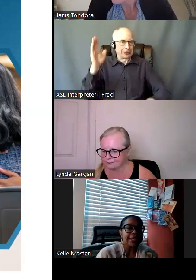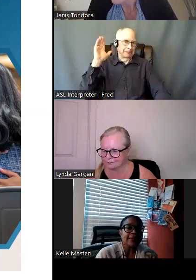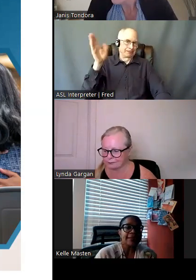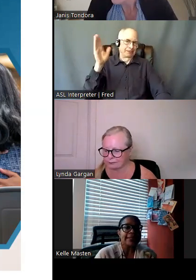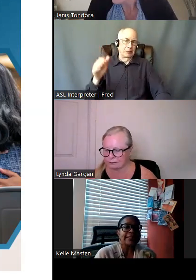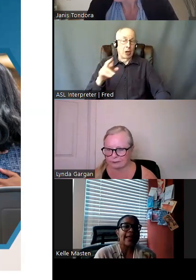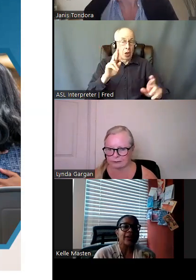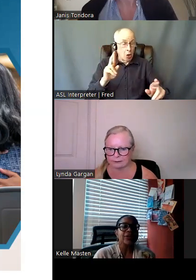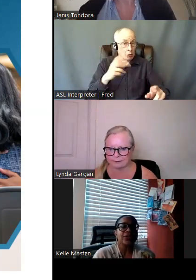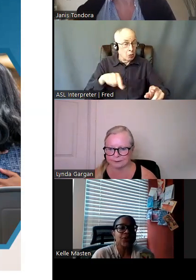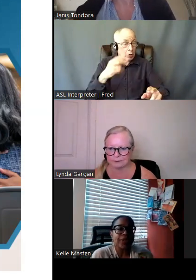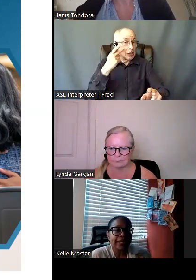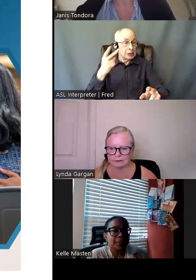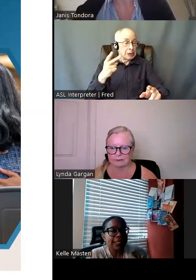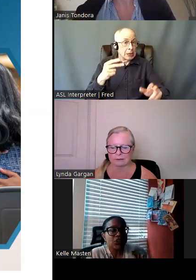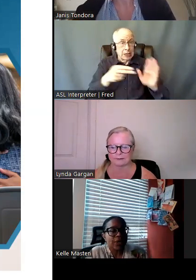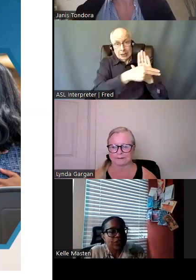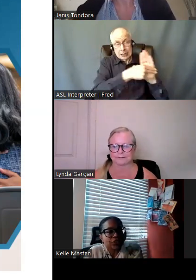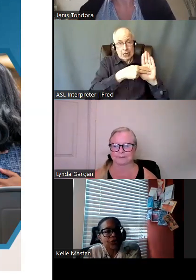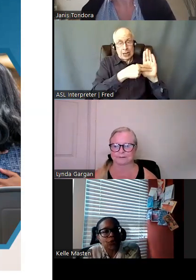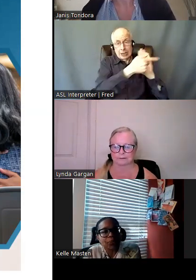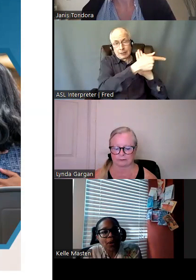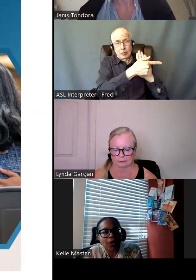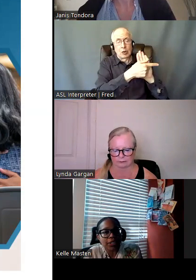all are seeing the slide on the screen. Please